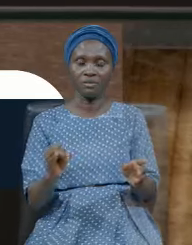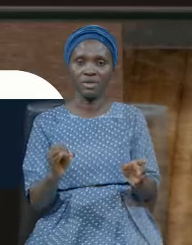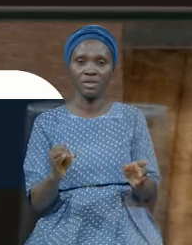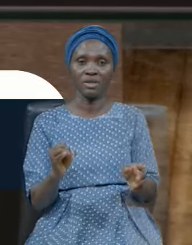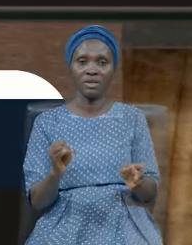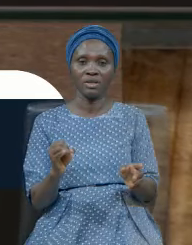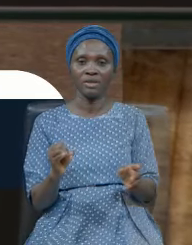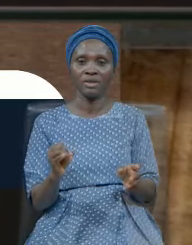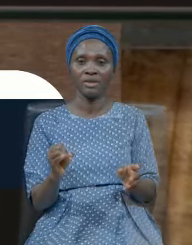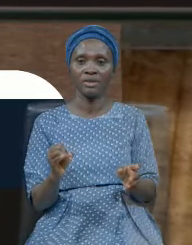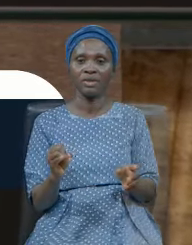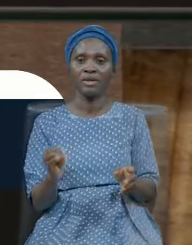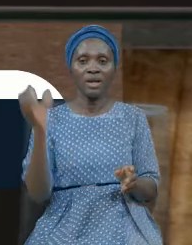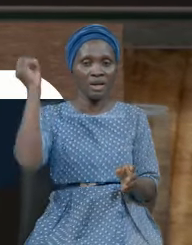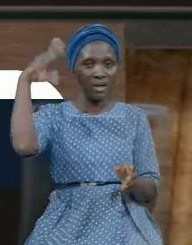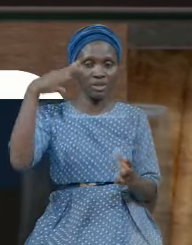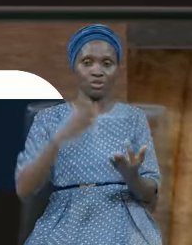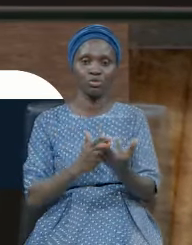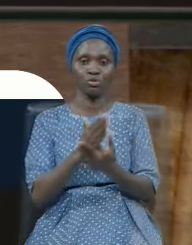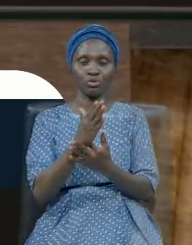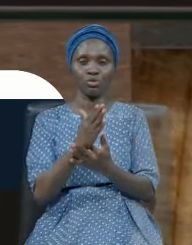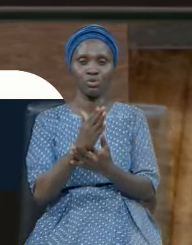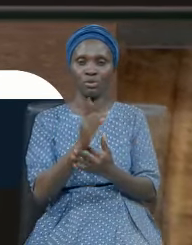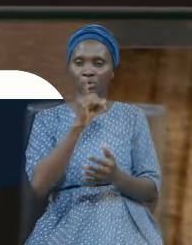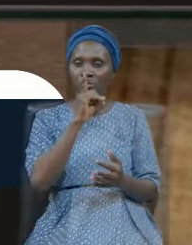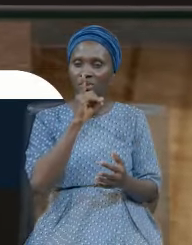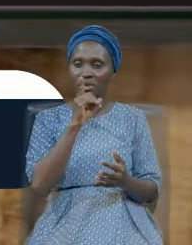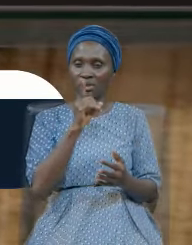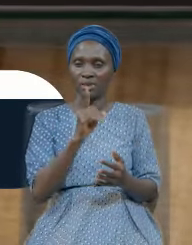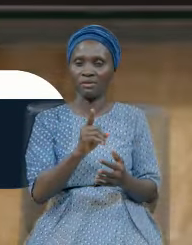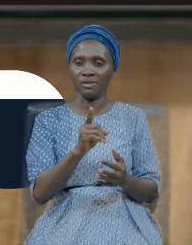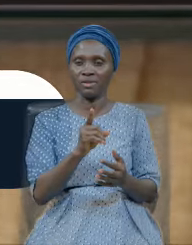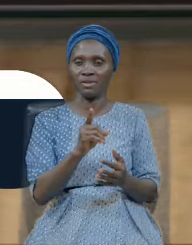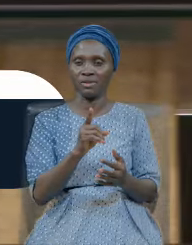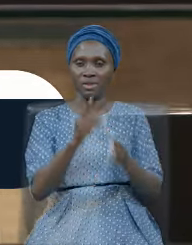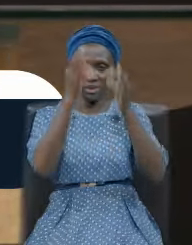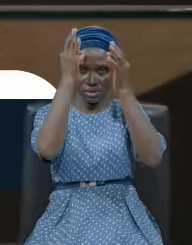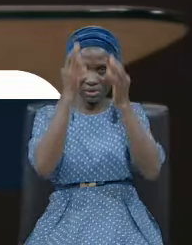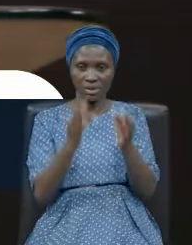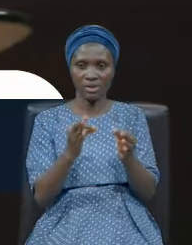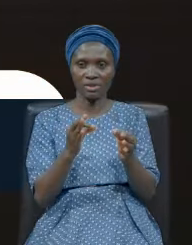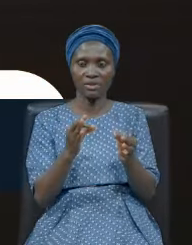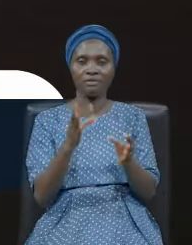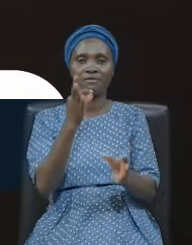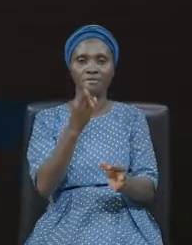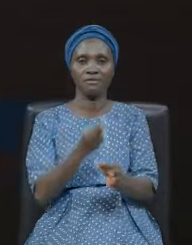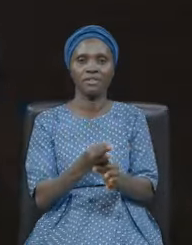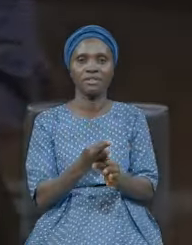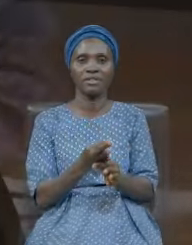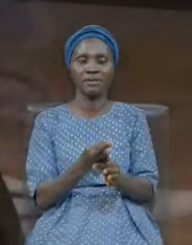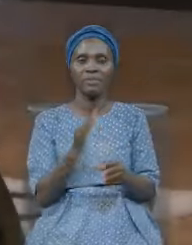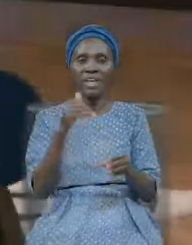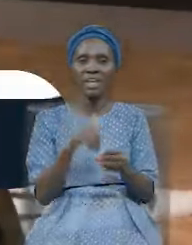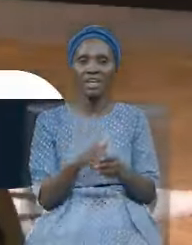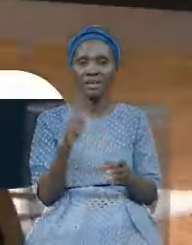definite, decisive faith. We're looking at Titus chapter